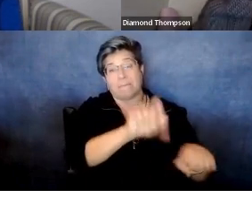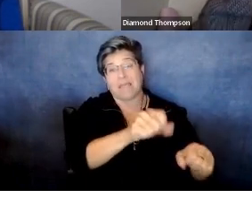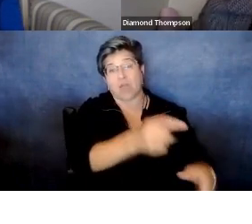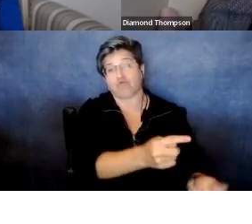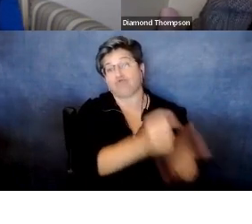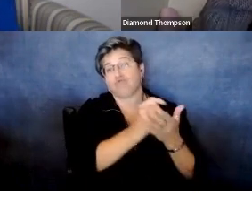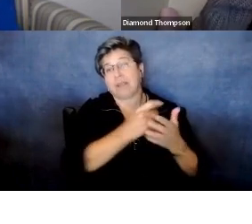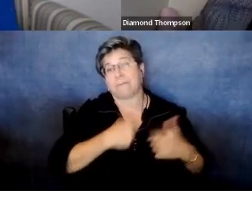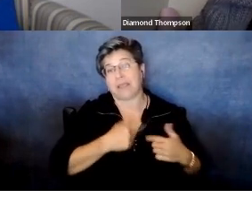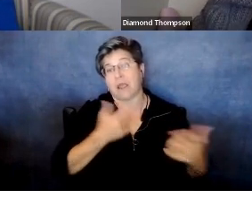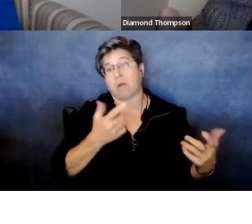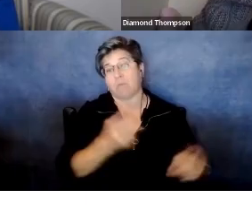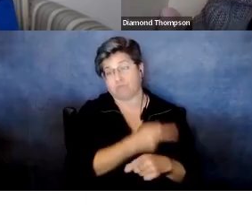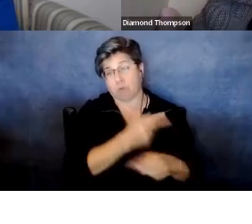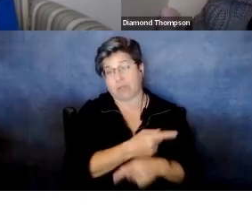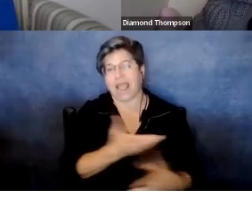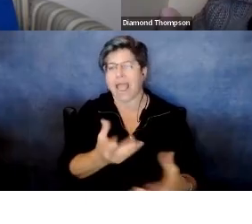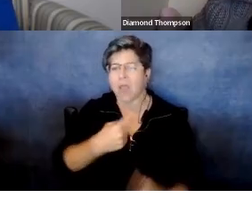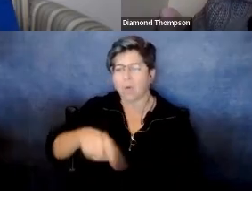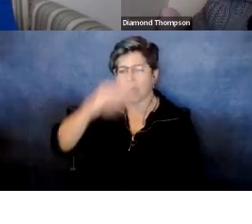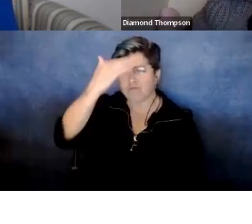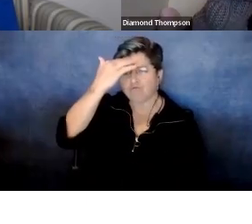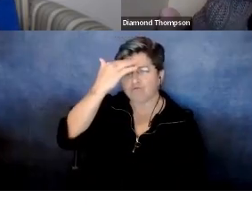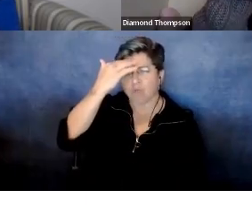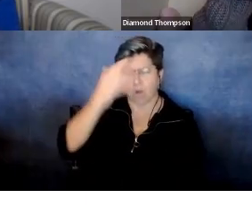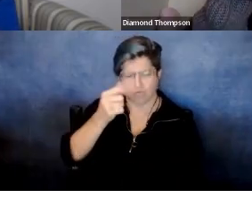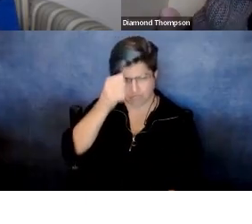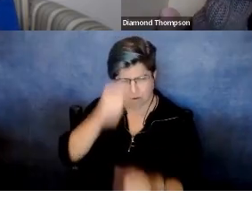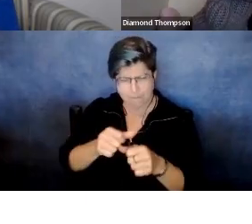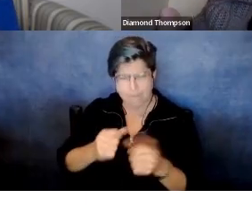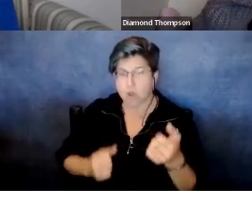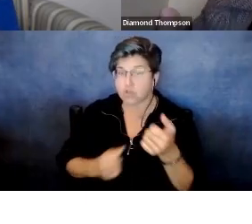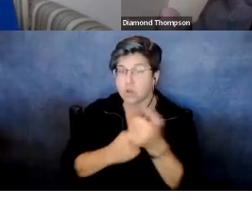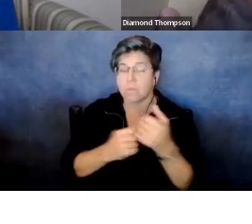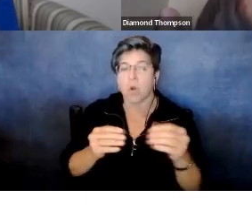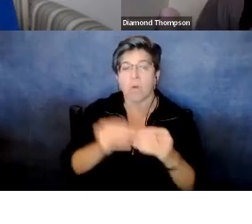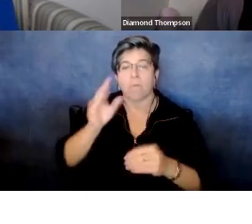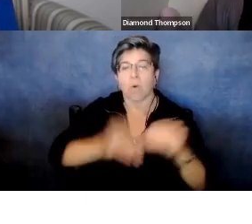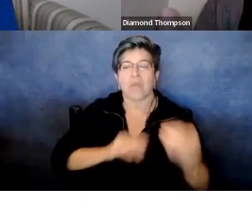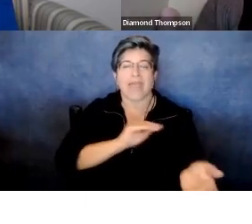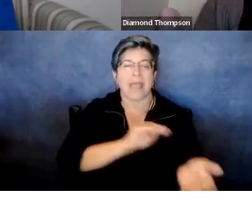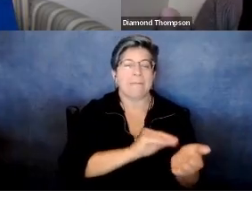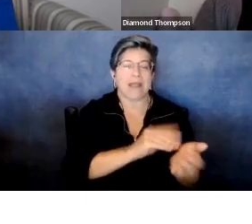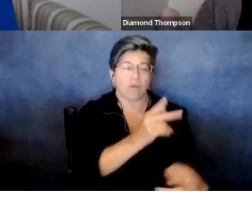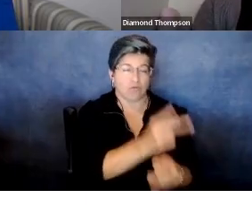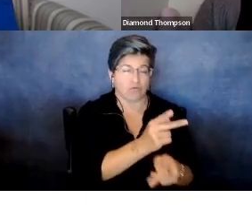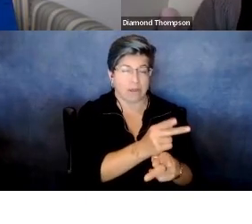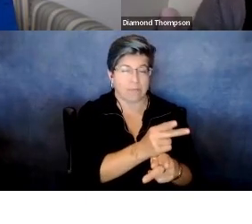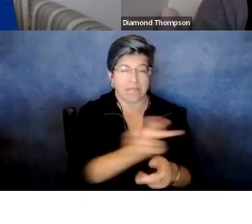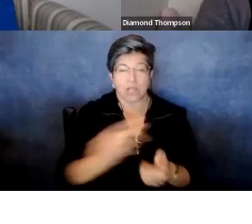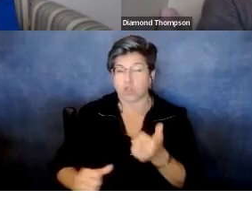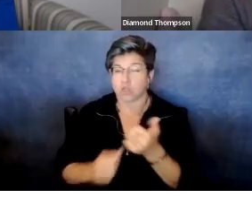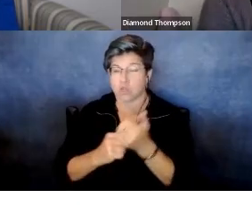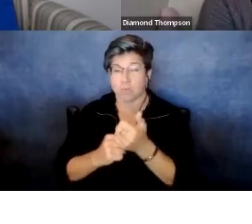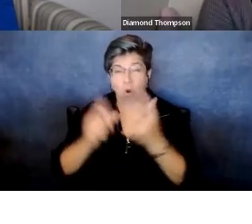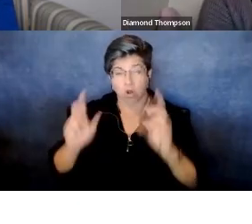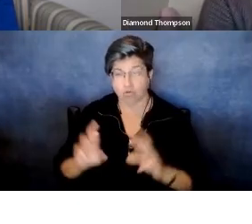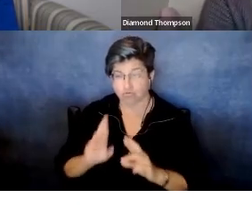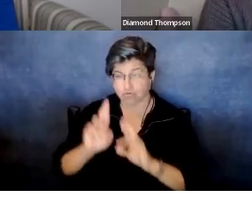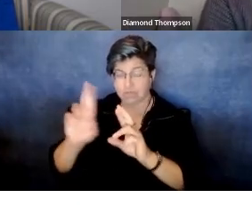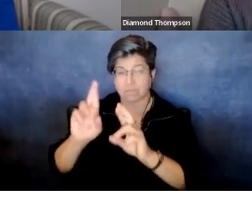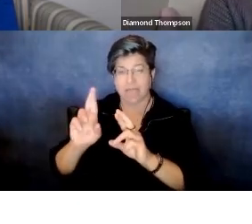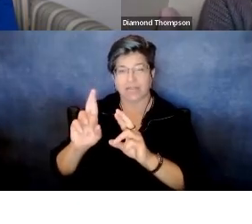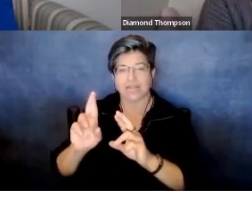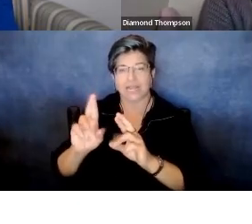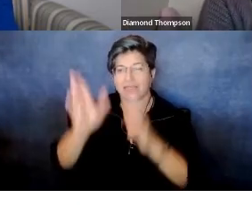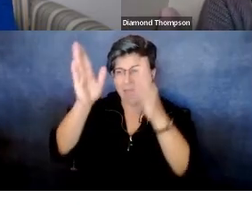me. And I want us to remember that support is more than just medical treatment. It's about respecting the autonomy